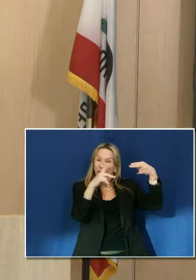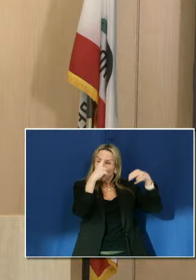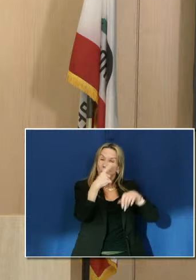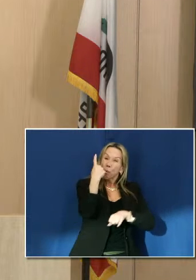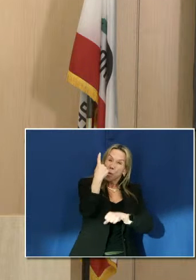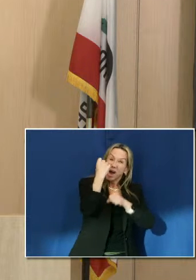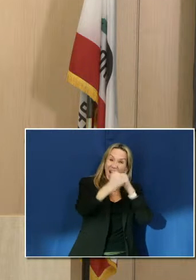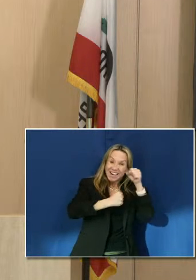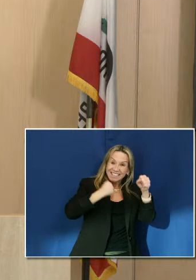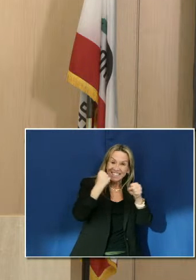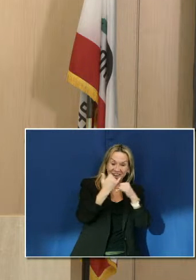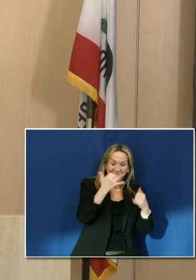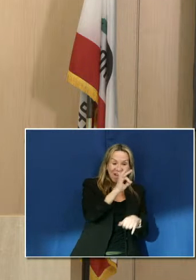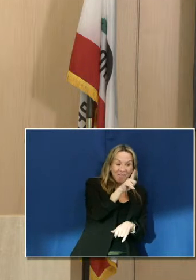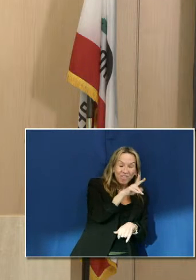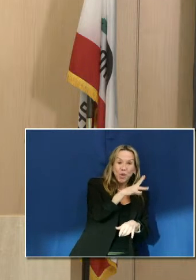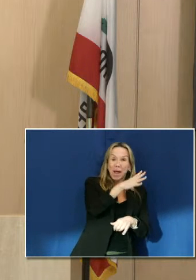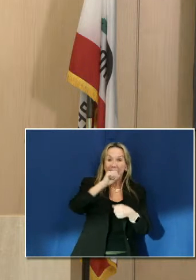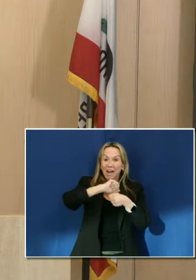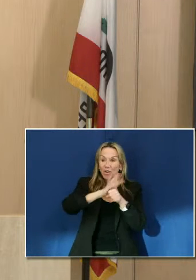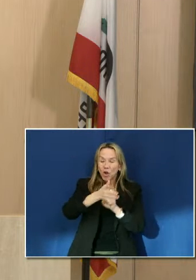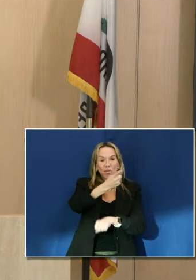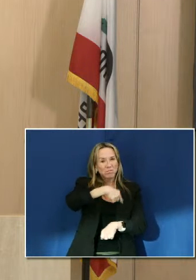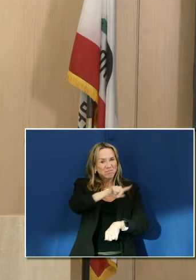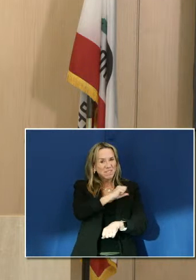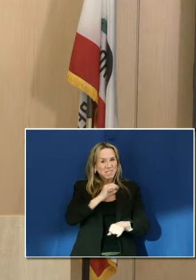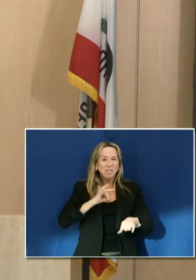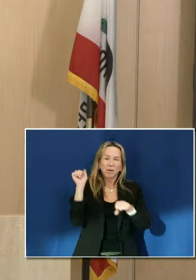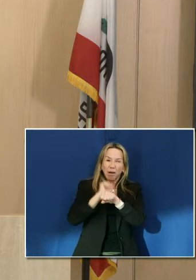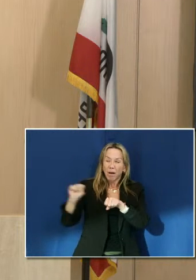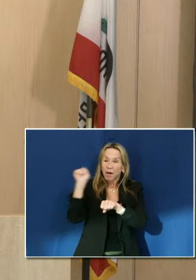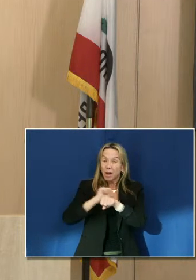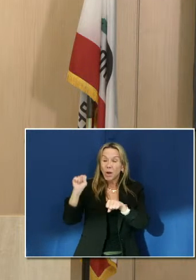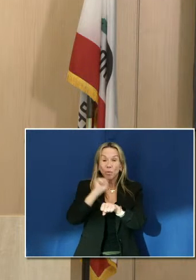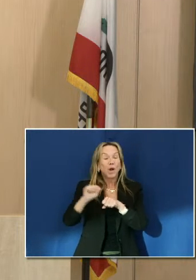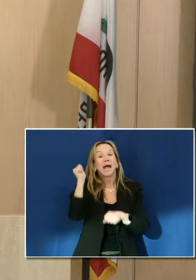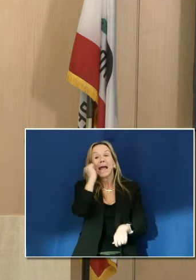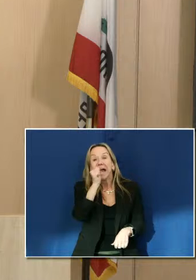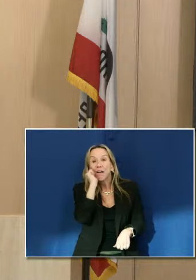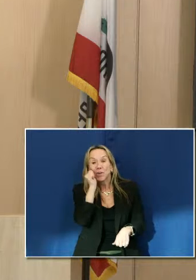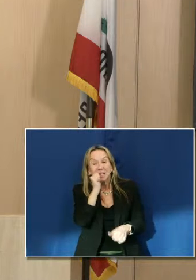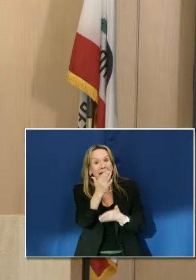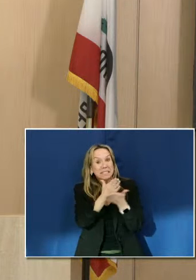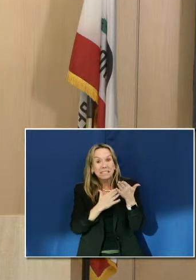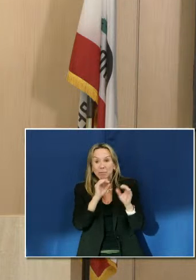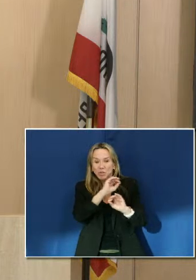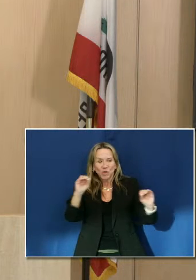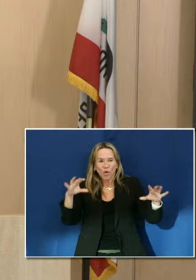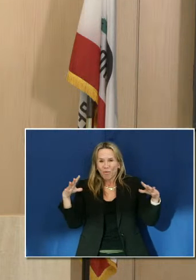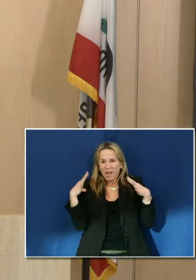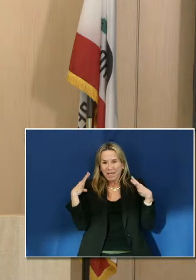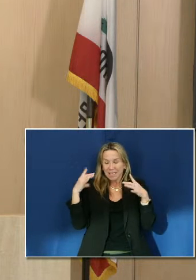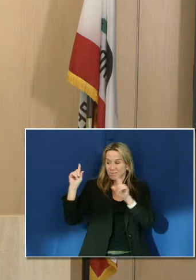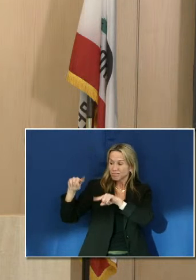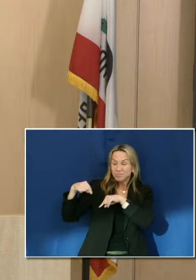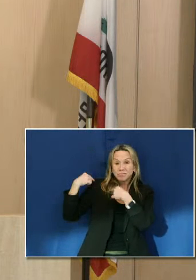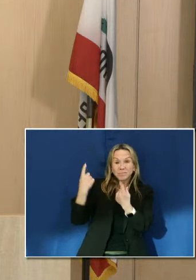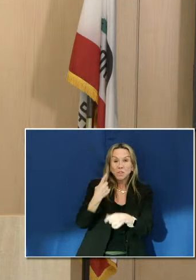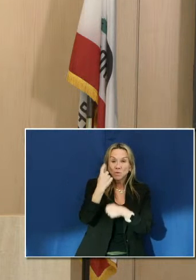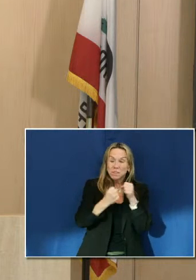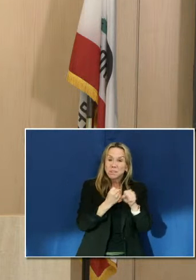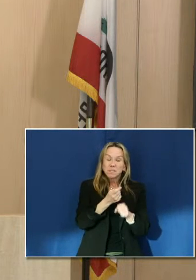year, people working every day, many with no vacations during this entire time. They're